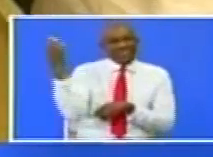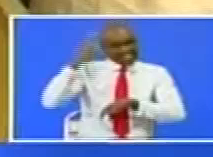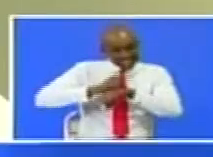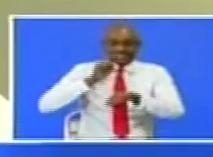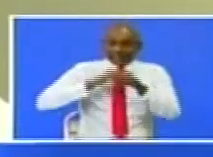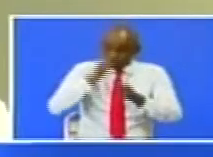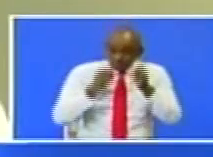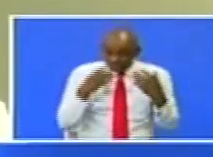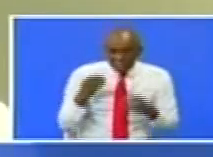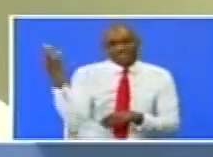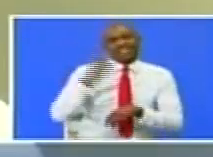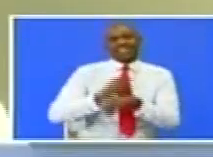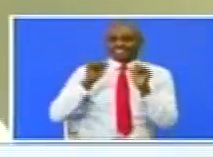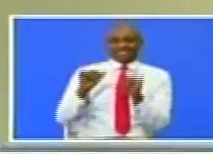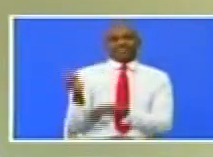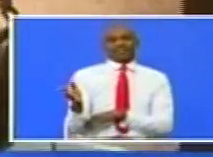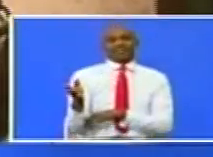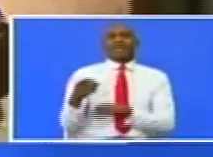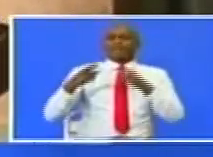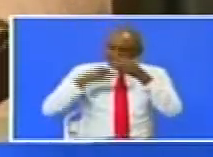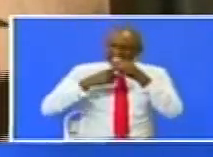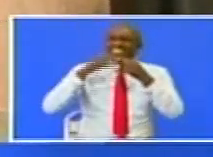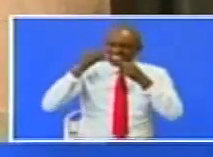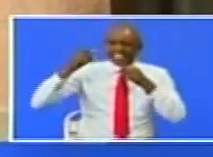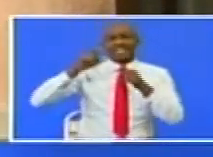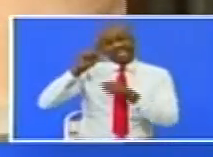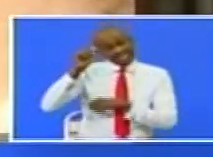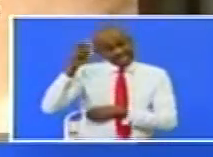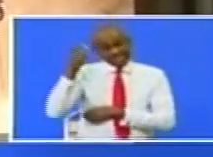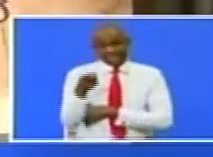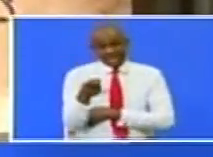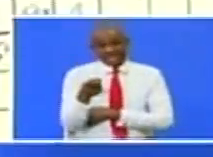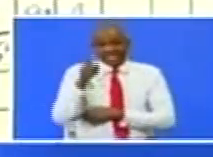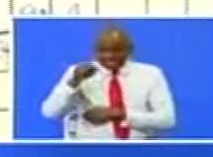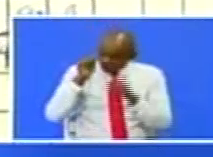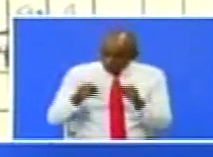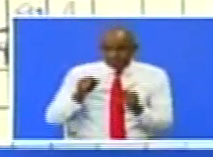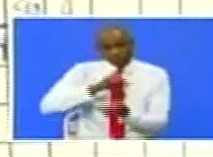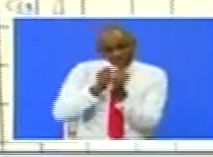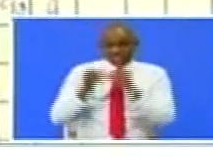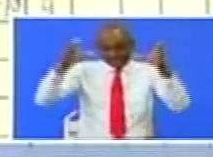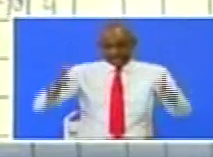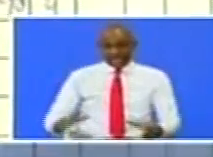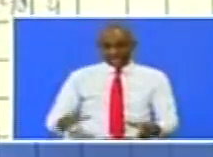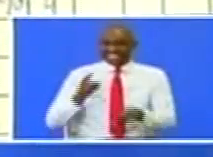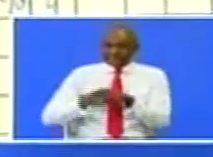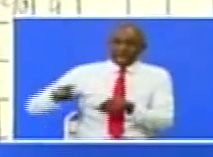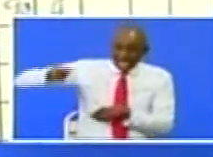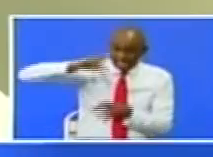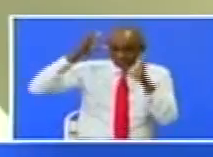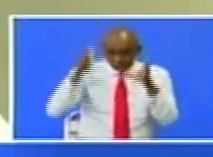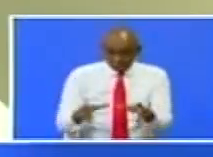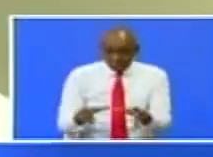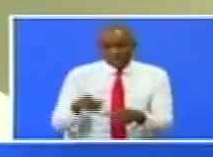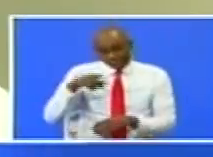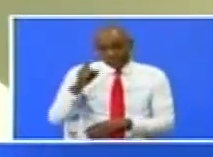milking. Ile masiwa tunachila hapa ni 600 na hii chila iko na nafasi kubadilisha hii tanki. Maziwa ikiongezeka unaleta